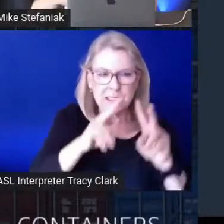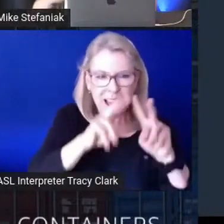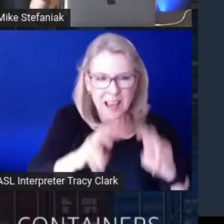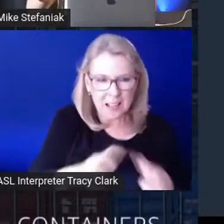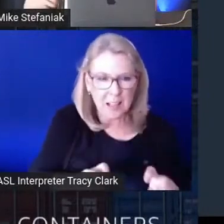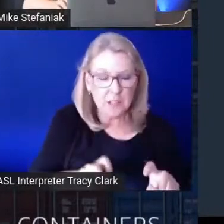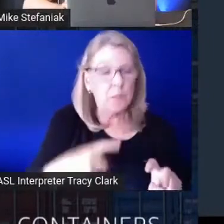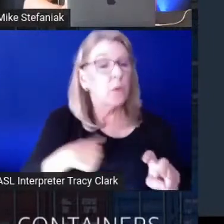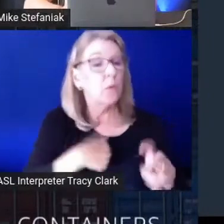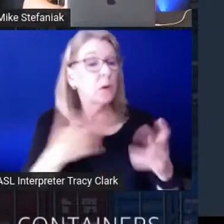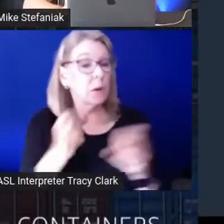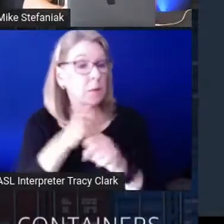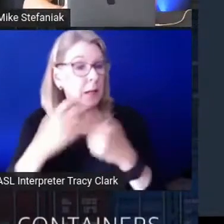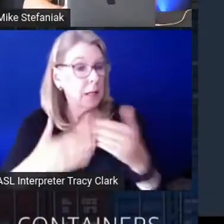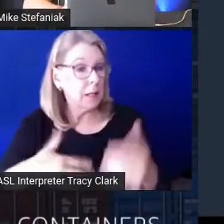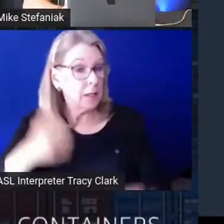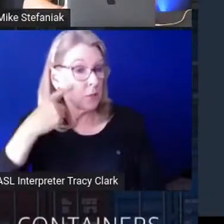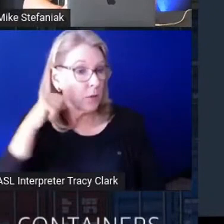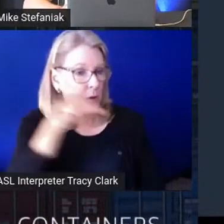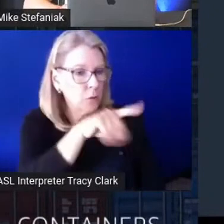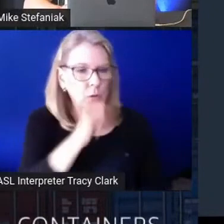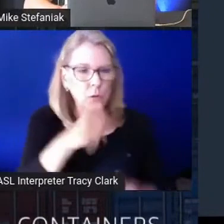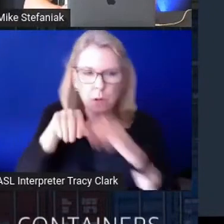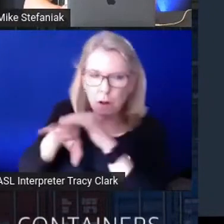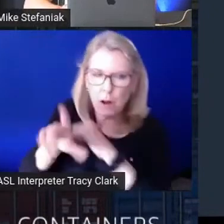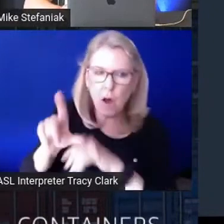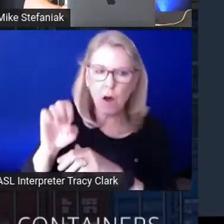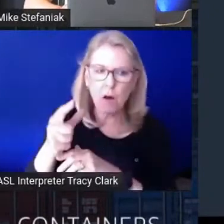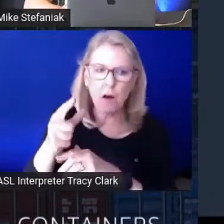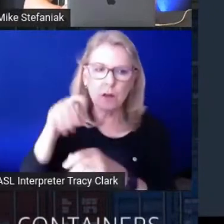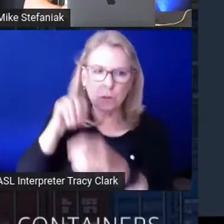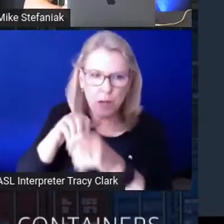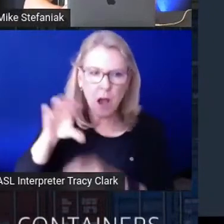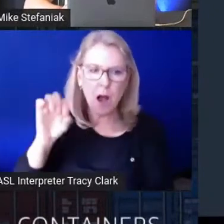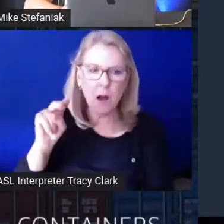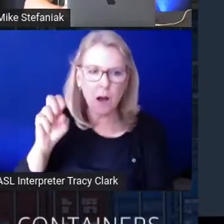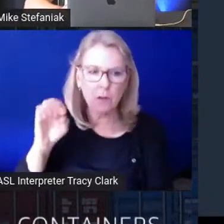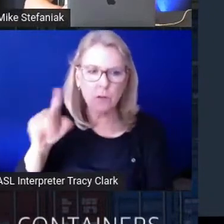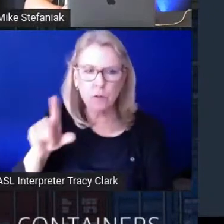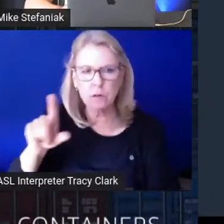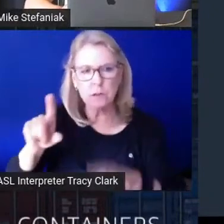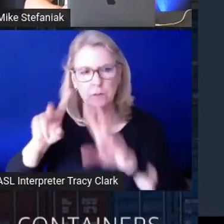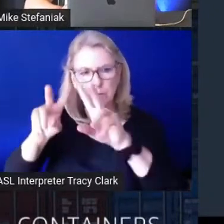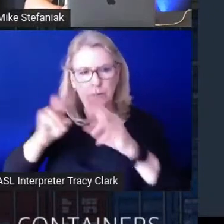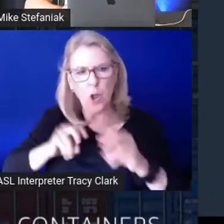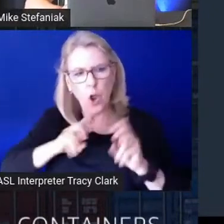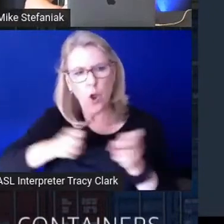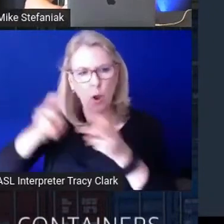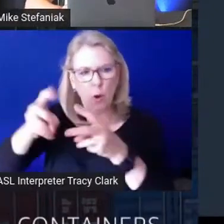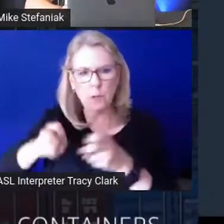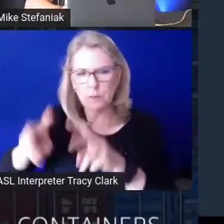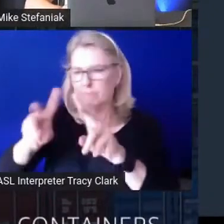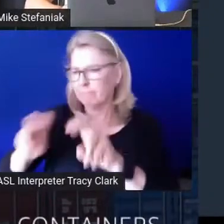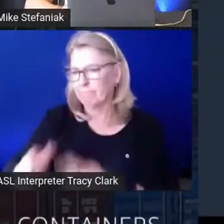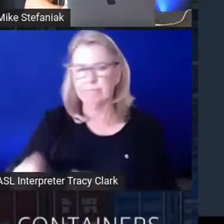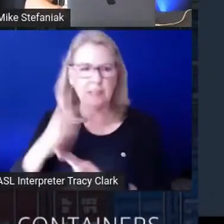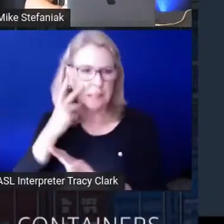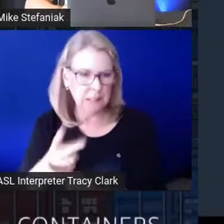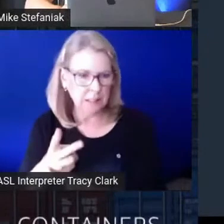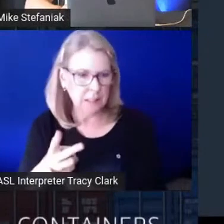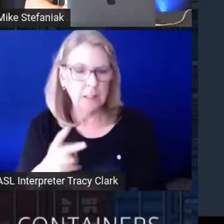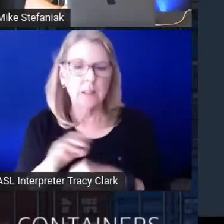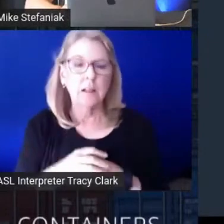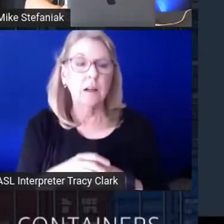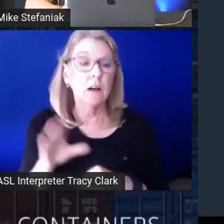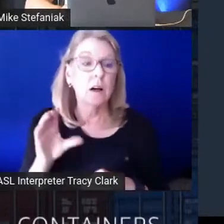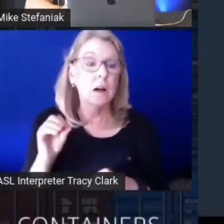console, see what's going on with your control plane without having to manually do that. Cost allocation, this is a big